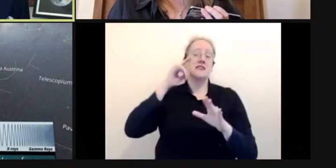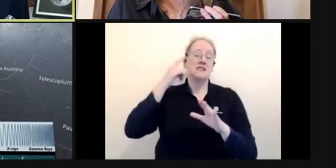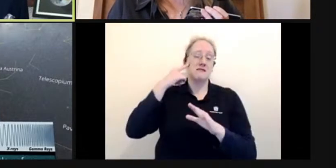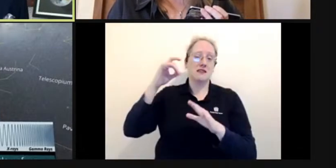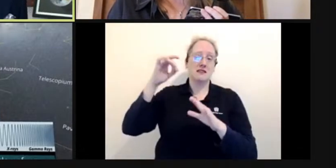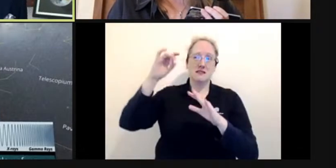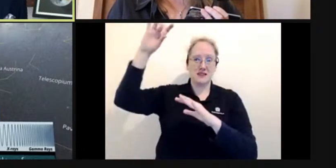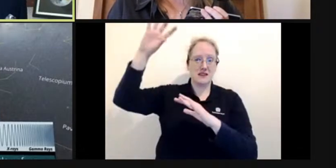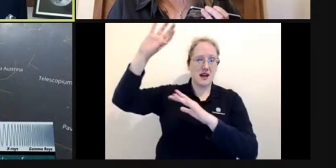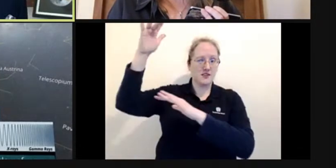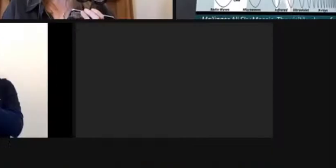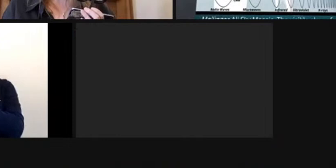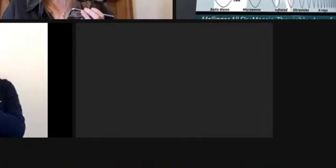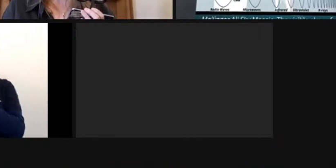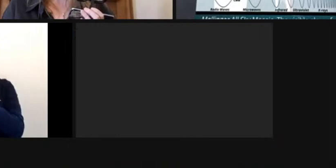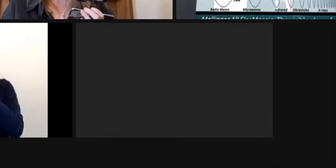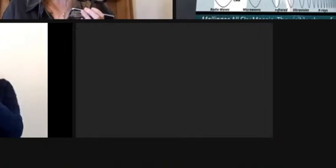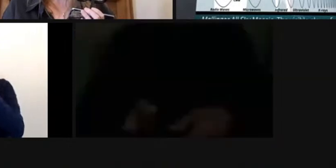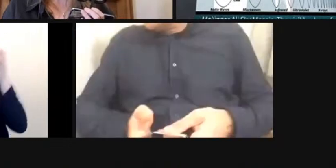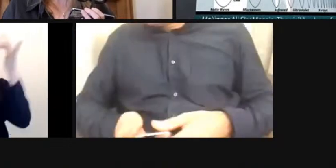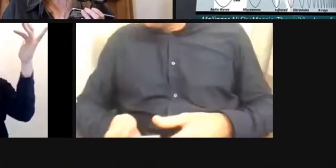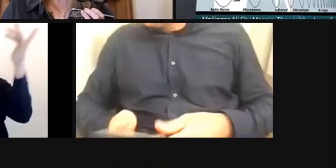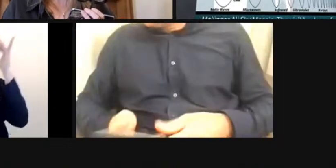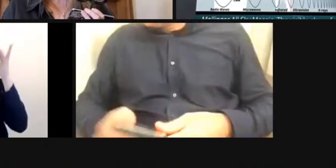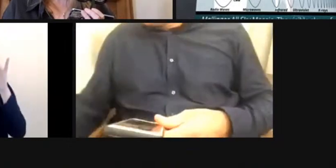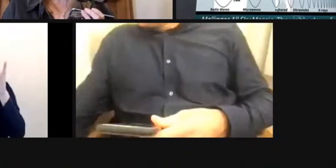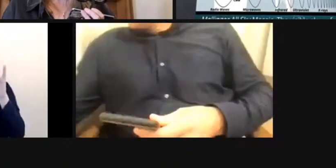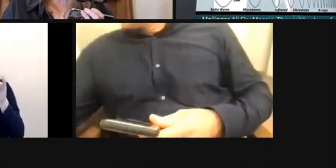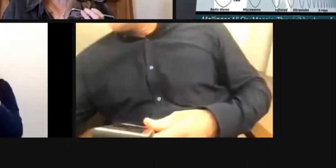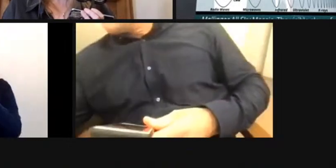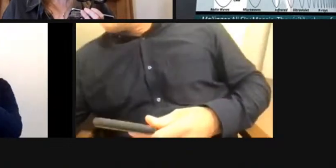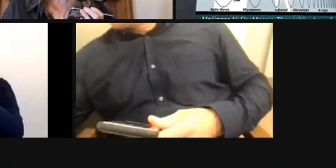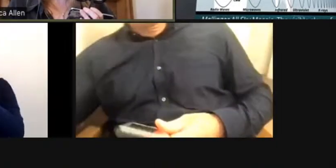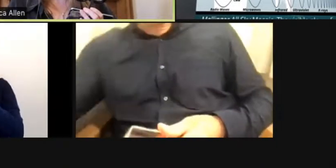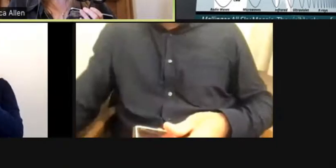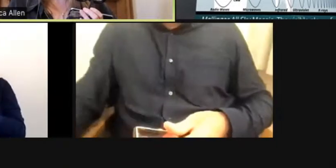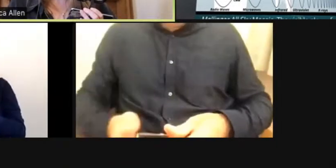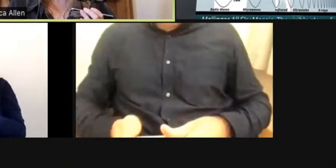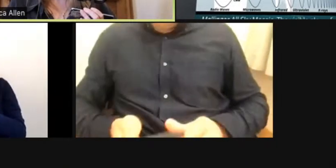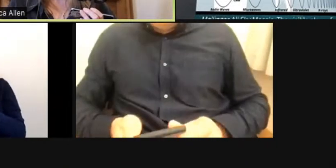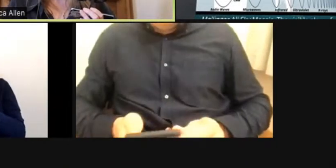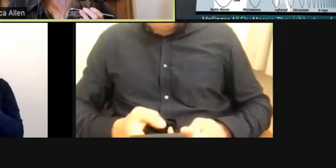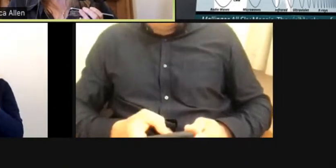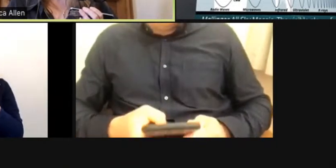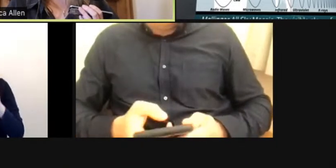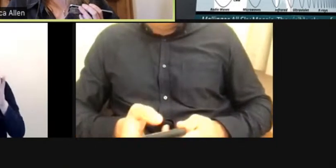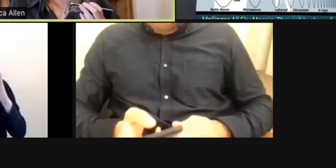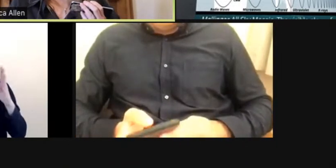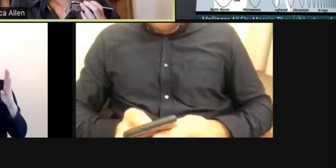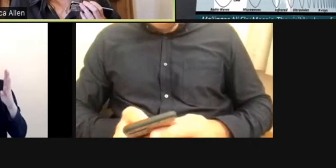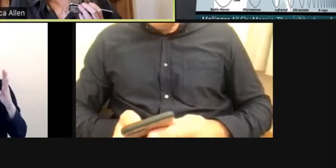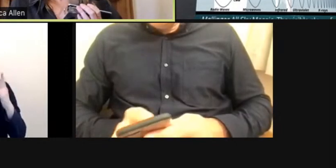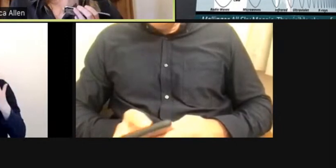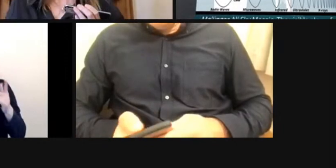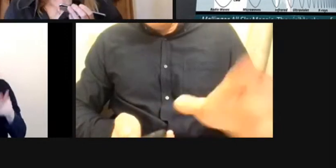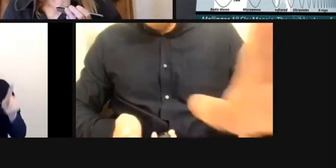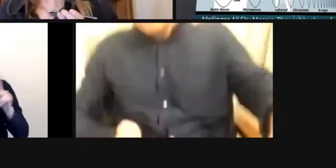on. And the other wavelengths, it's all sorts of other physics going on. Absolutely. That's why it's so cool. All right, now